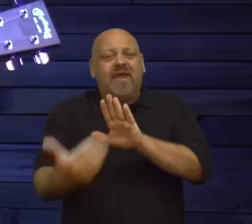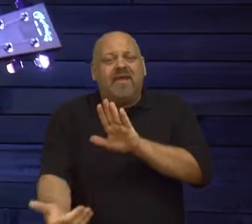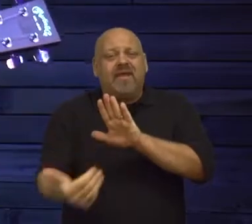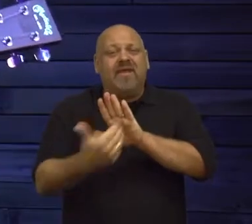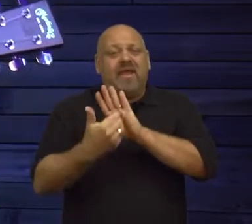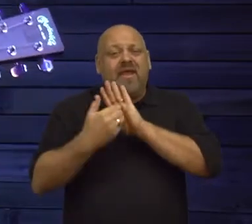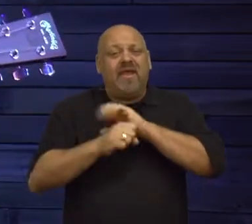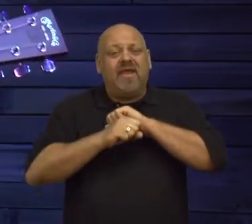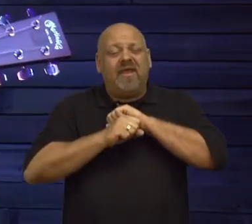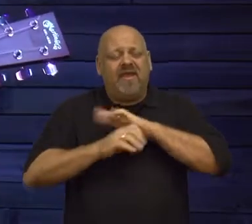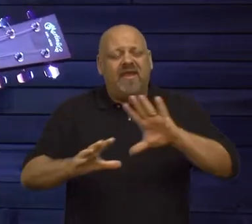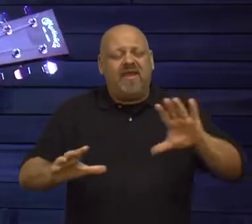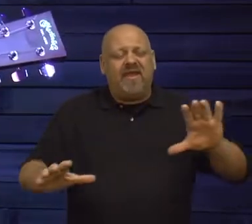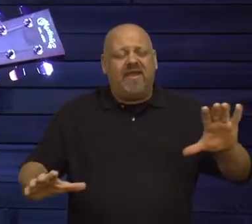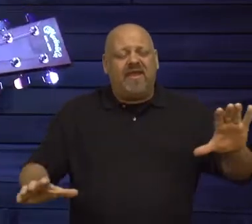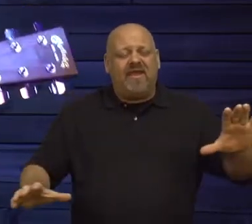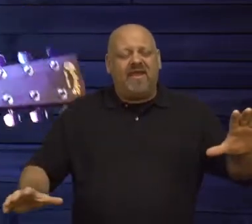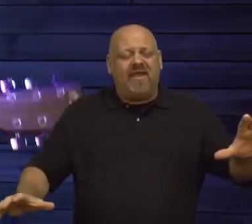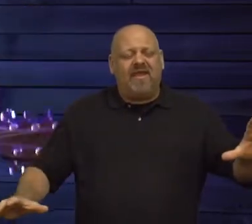can stand